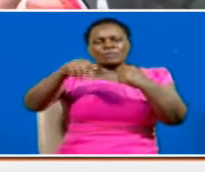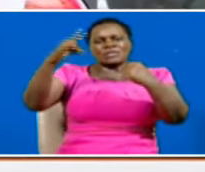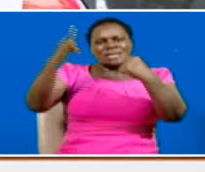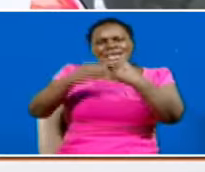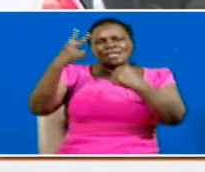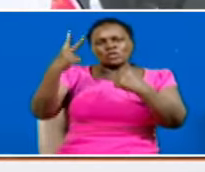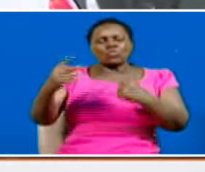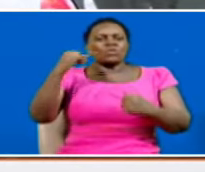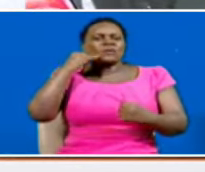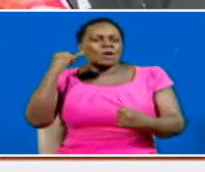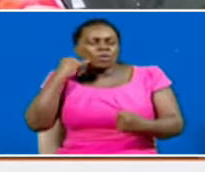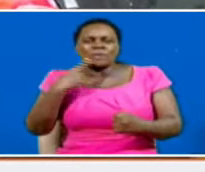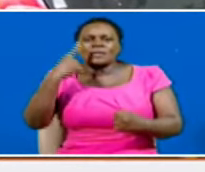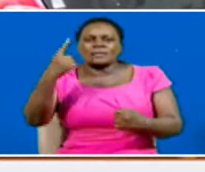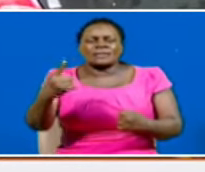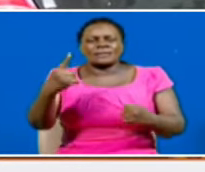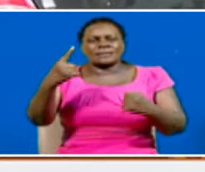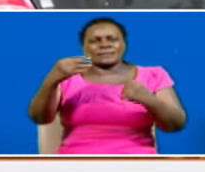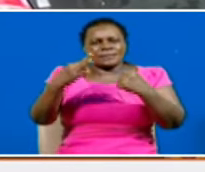179.82 in Nakuru, and